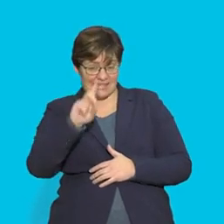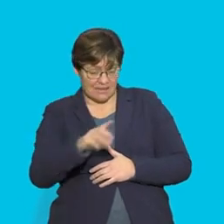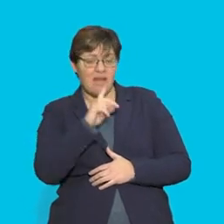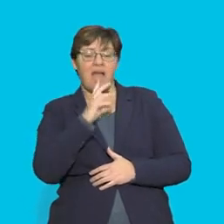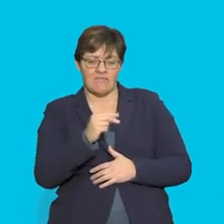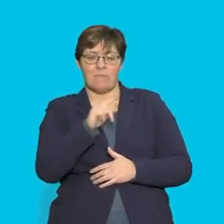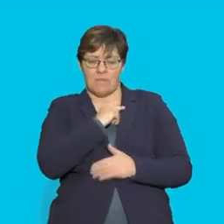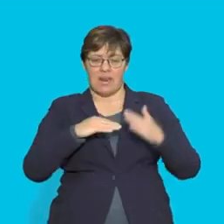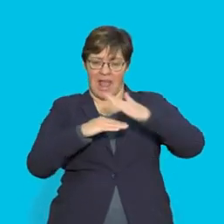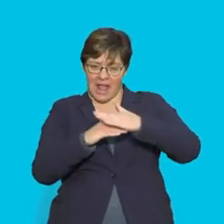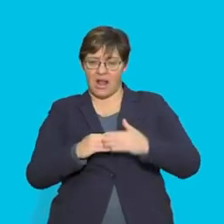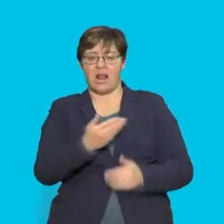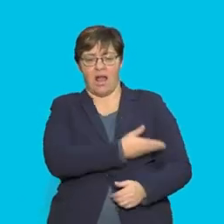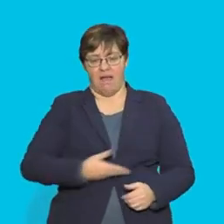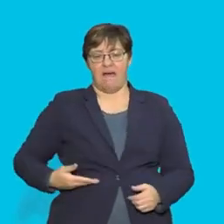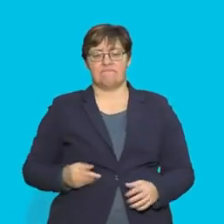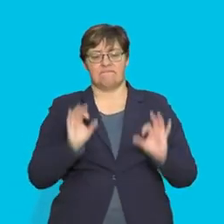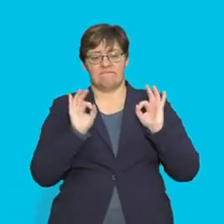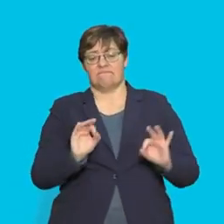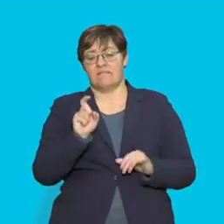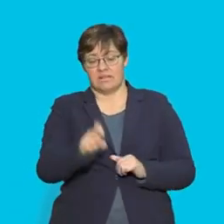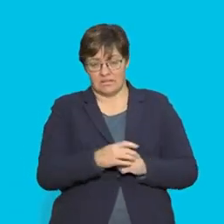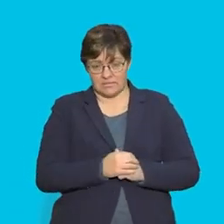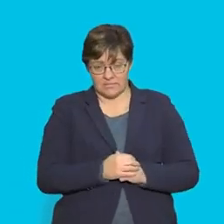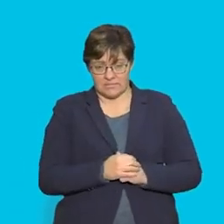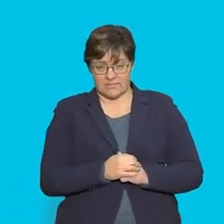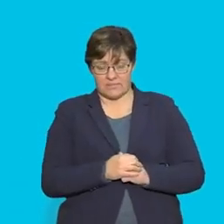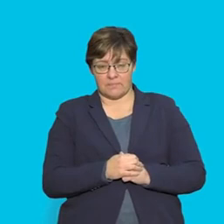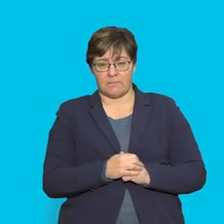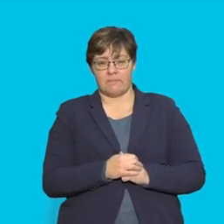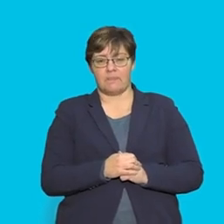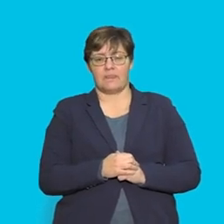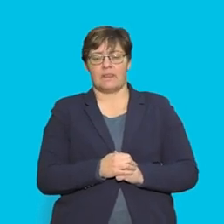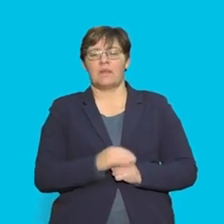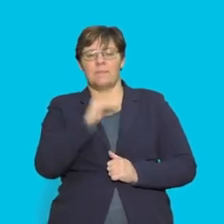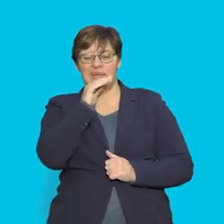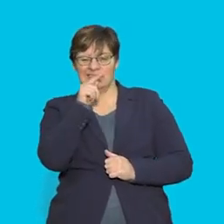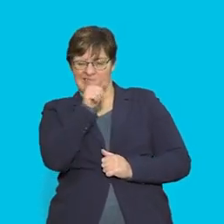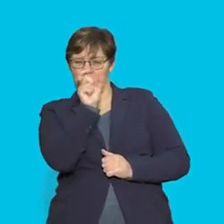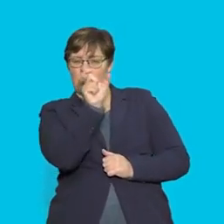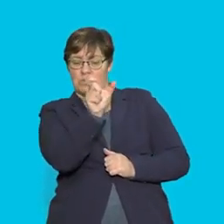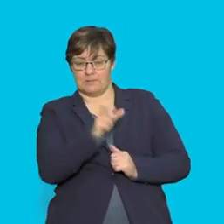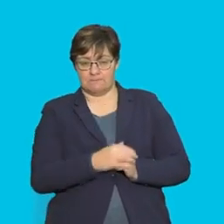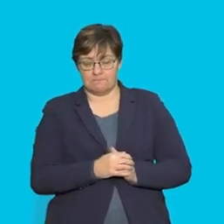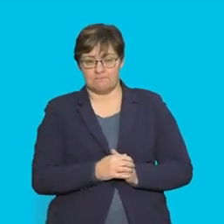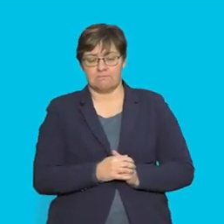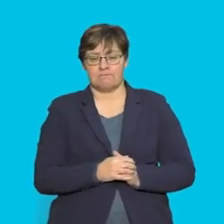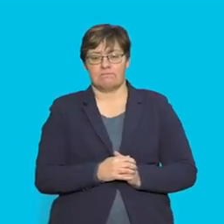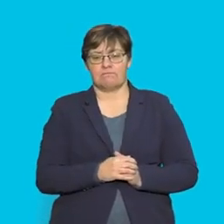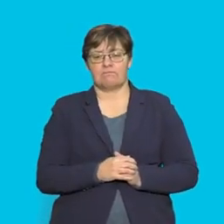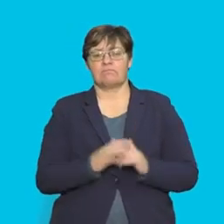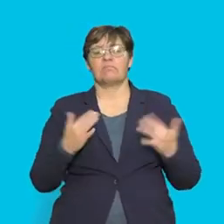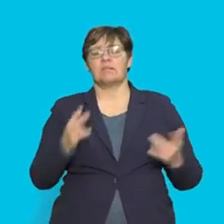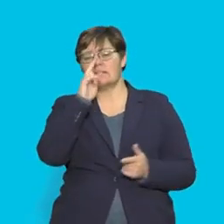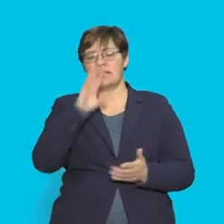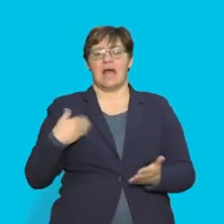into two angles which are going to be equal to each other. So that's what bisect really means. But now let's see how we can